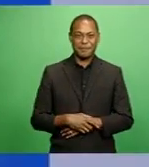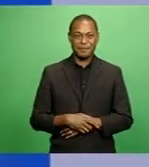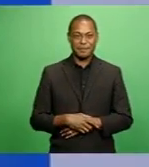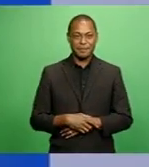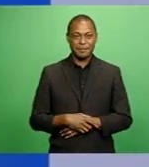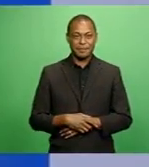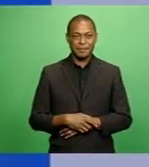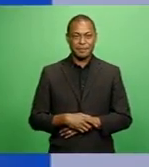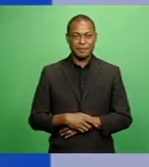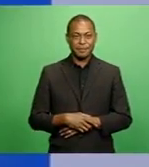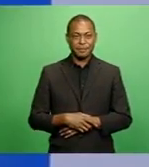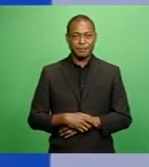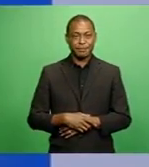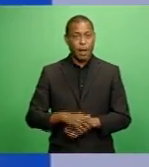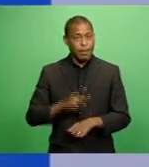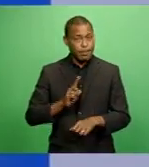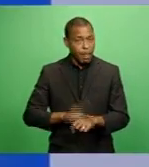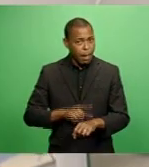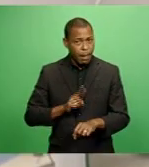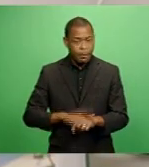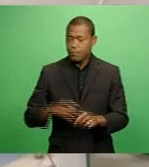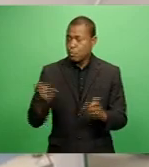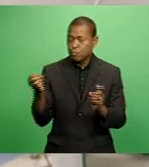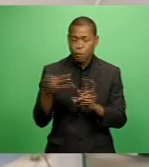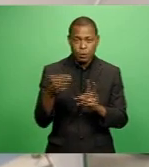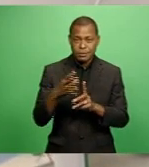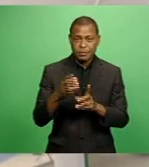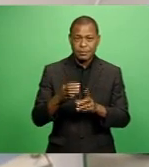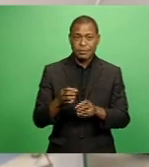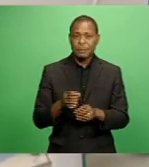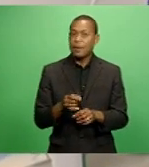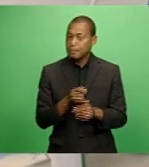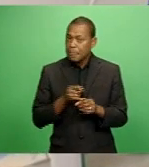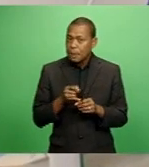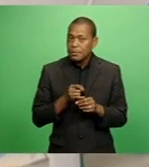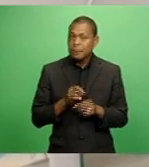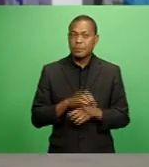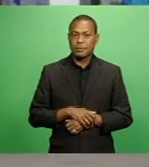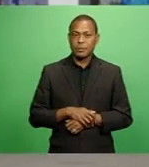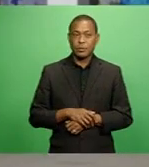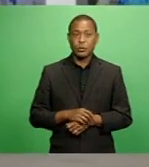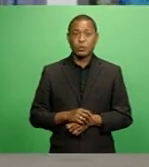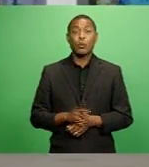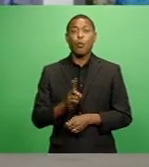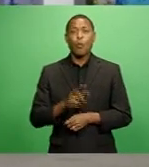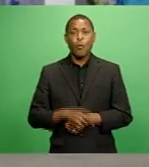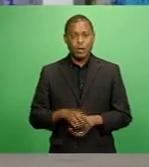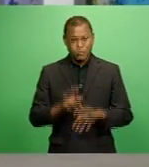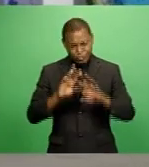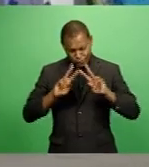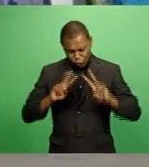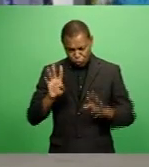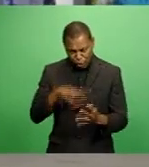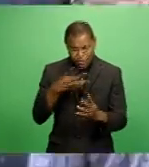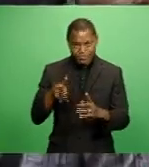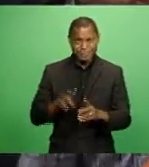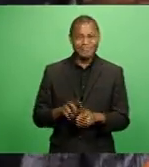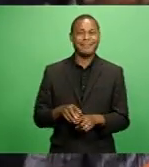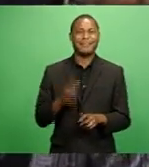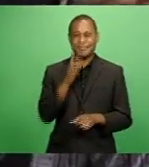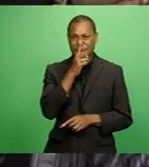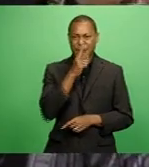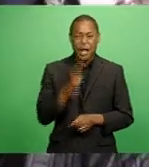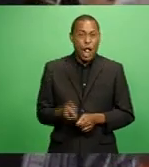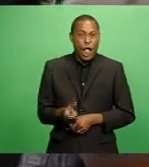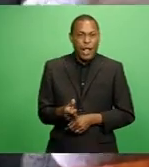Timing is critical in medicine, and if we can treat people early, then we have gone a long way to providing the best